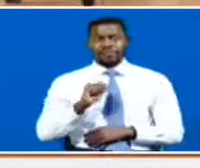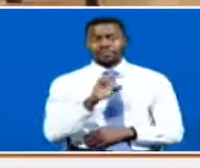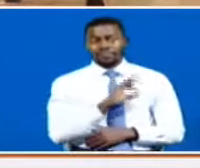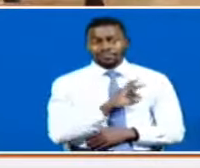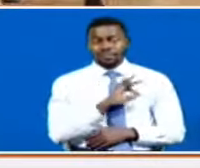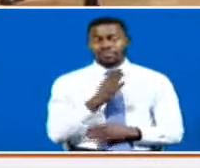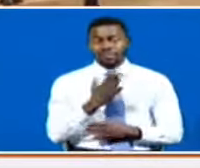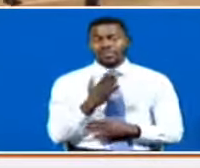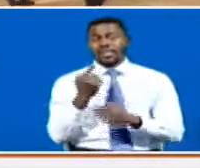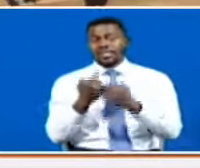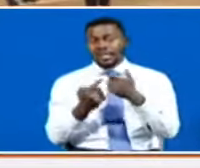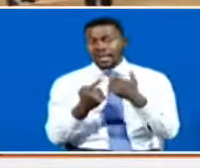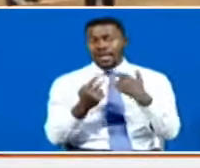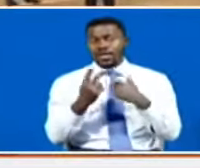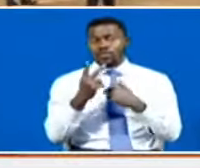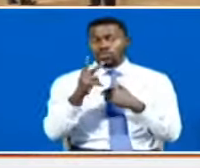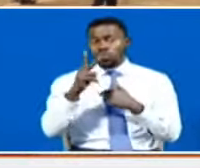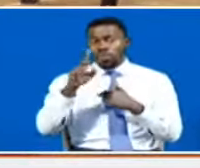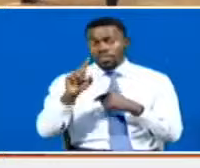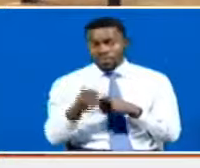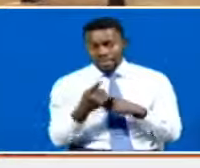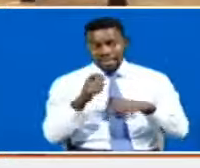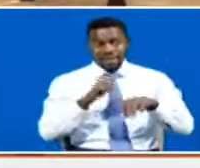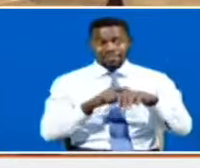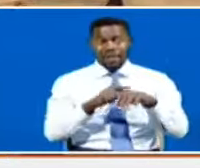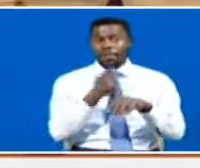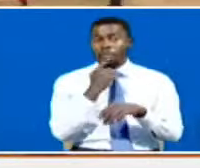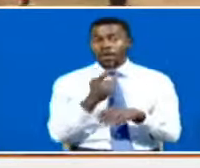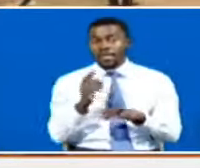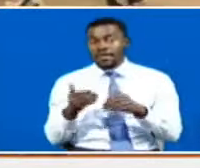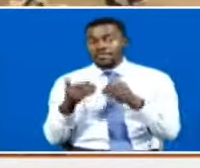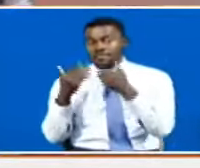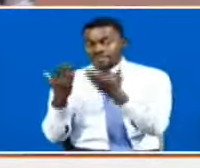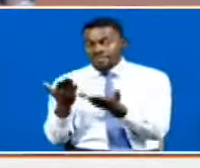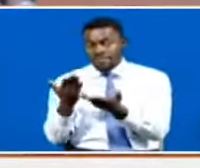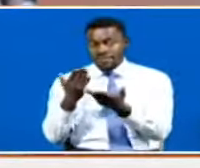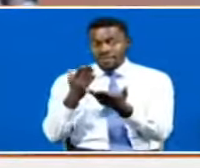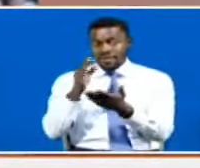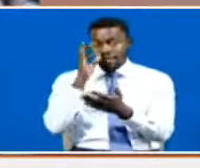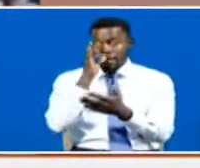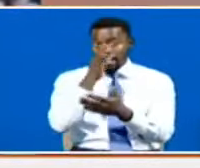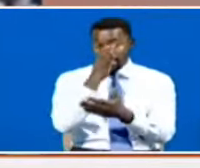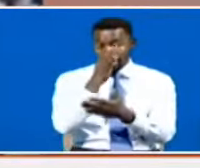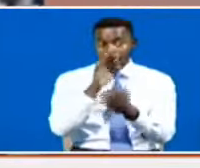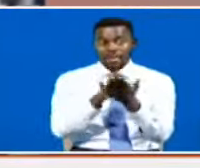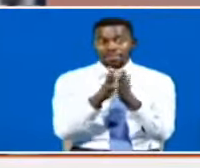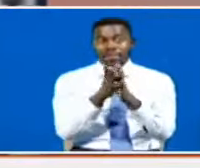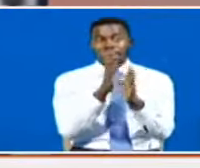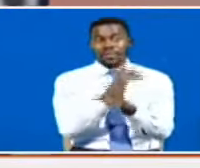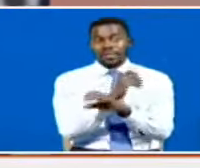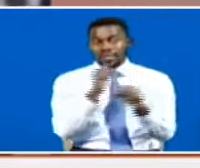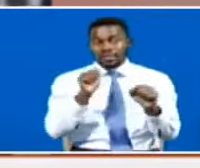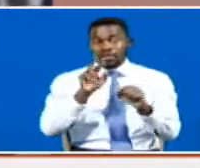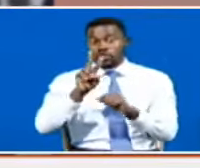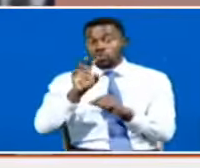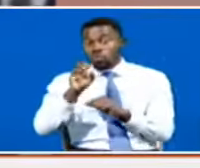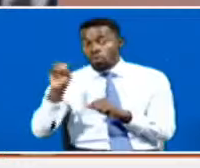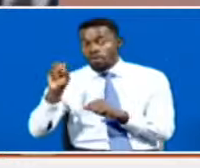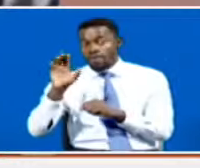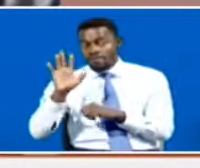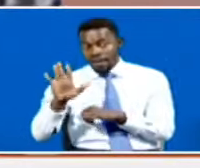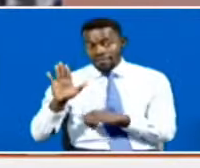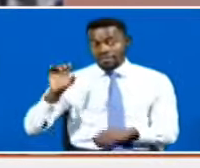2002 when the late President Moi handed over power to Mwai Kibaki. In 2005,